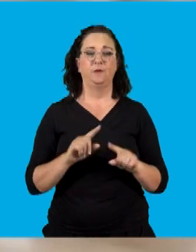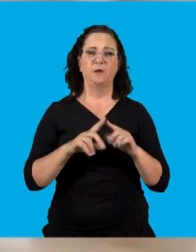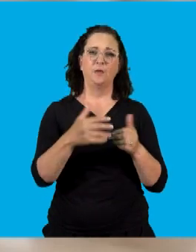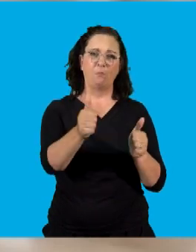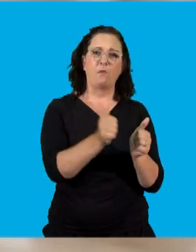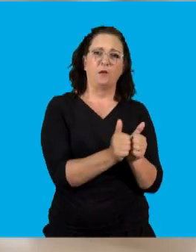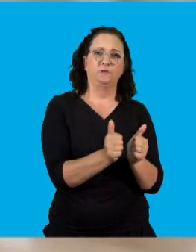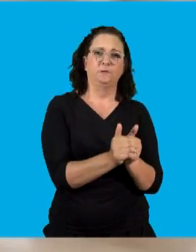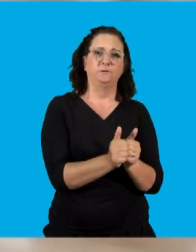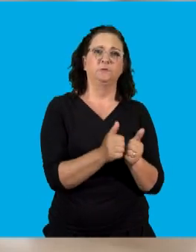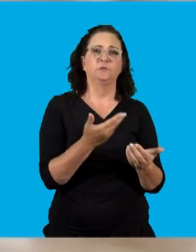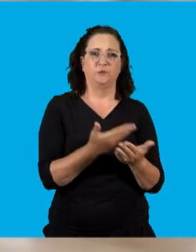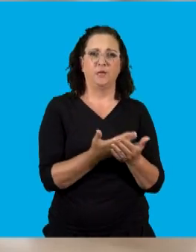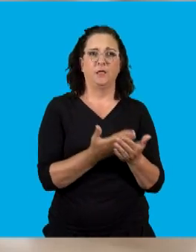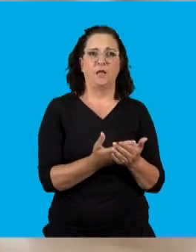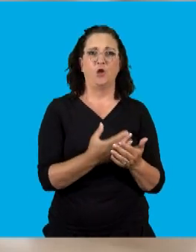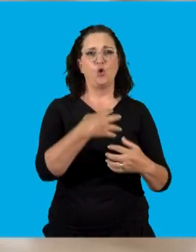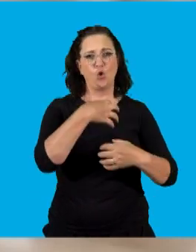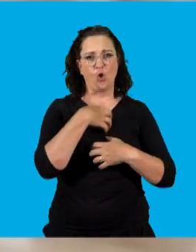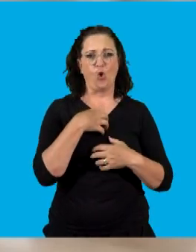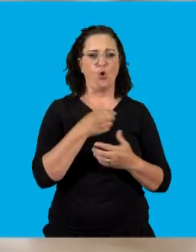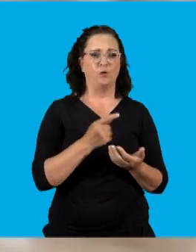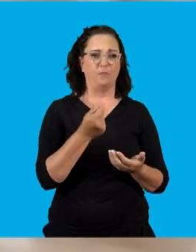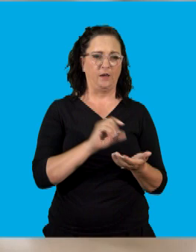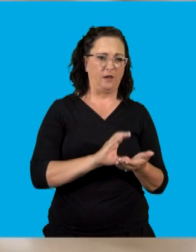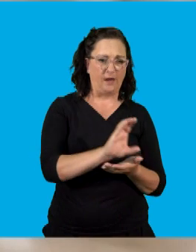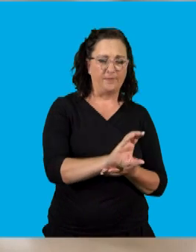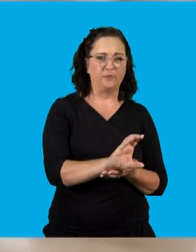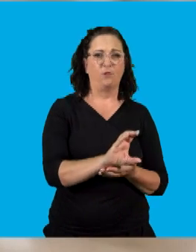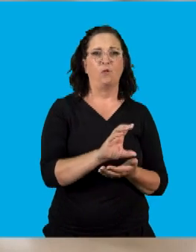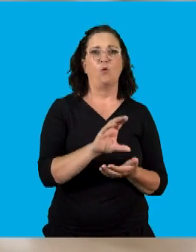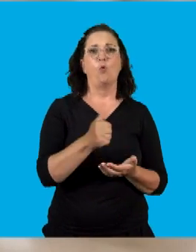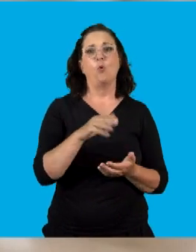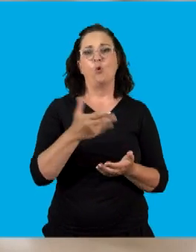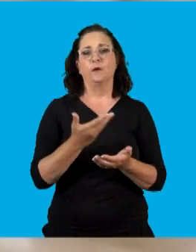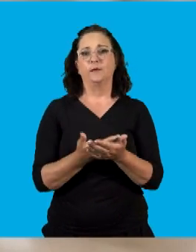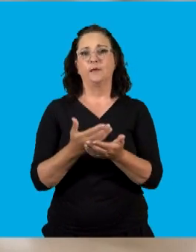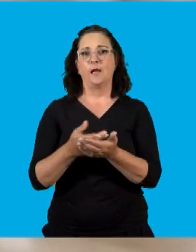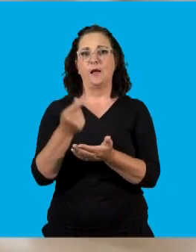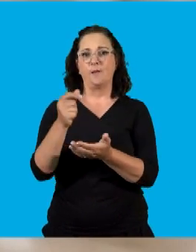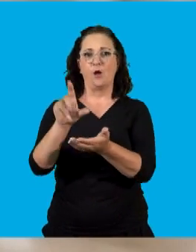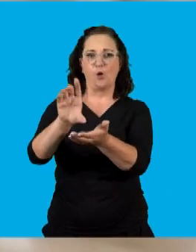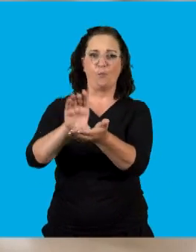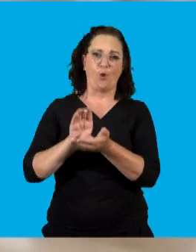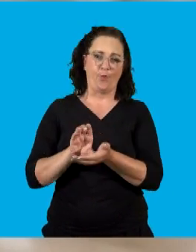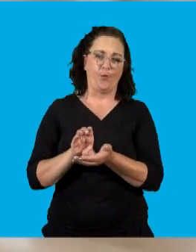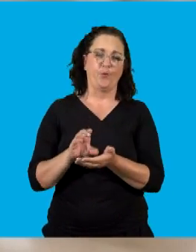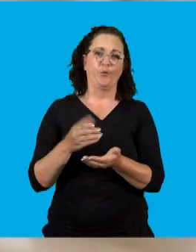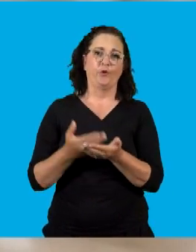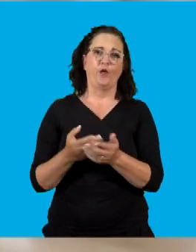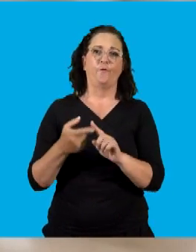as partners, you are able to do what? To contribute your own capital and also be able to go and borrow capital from